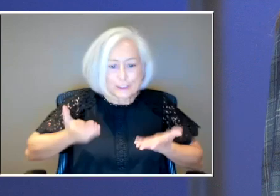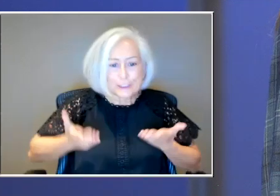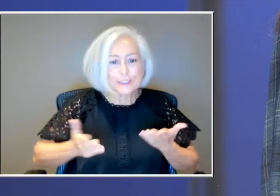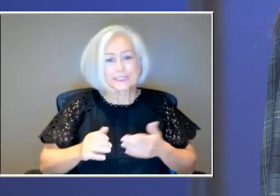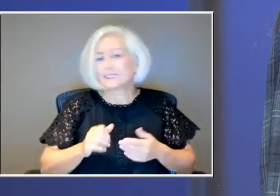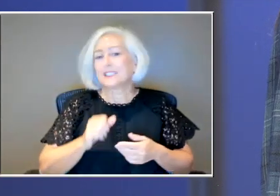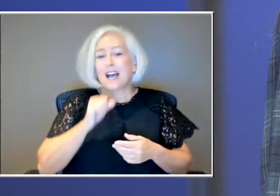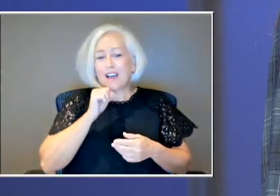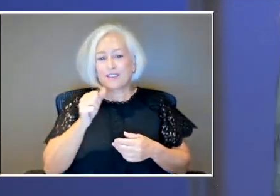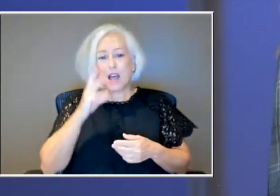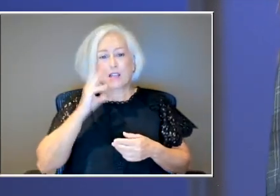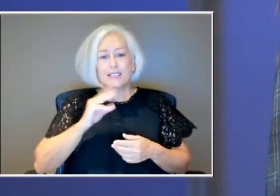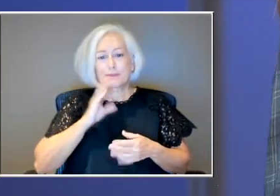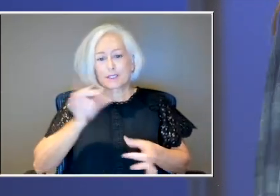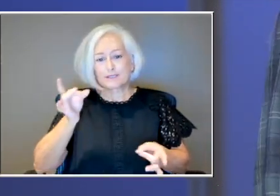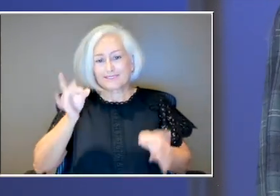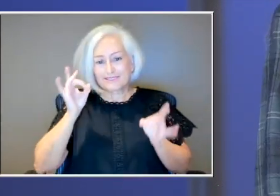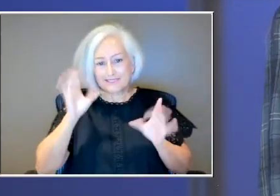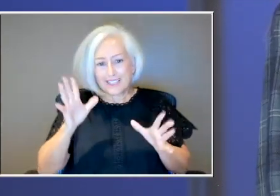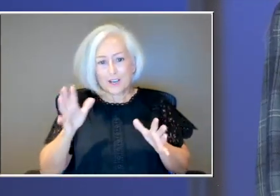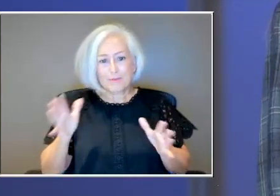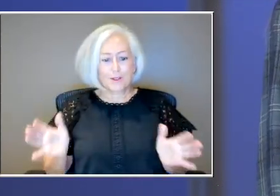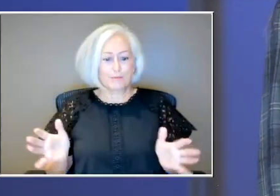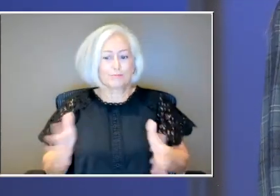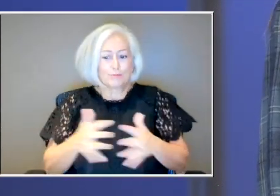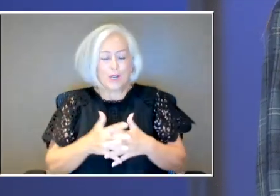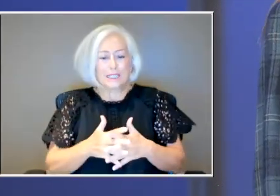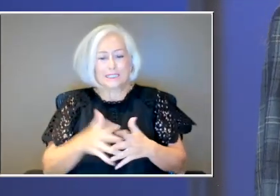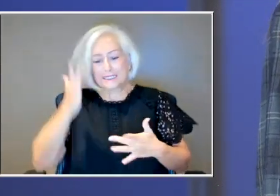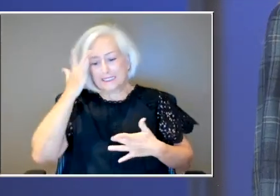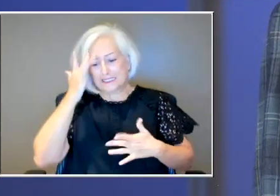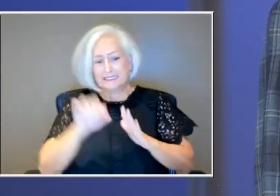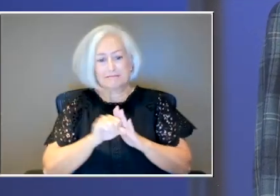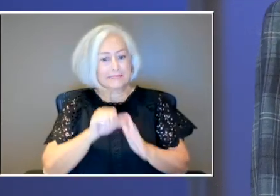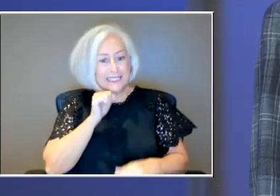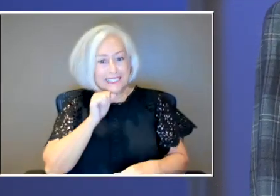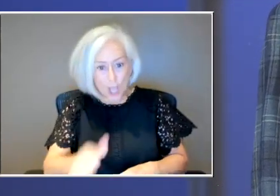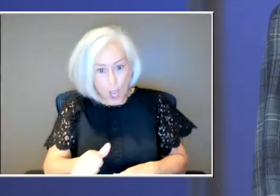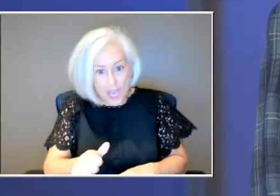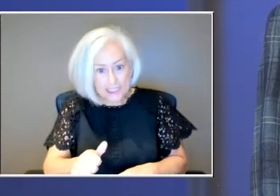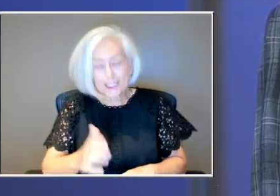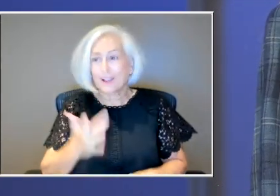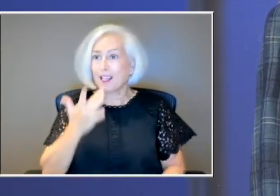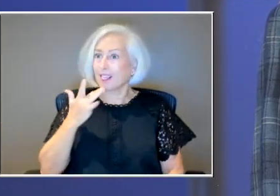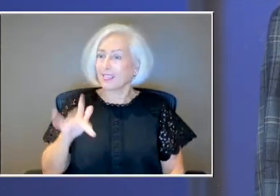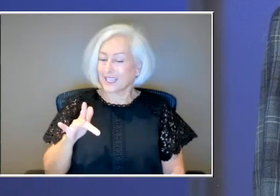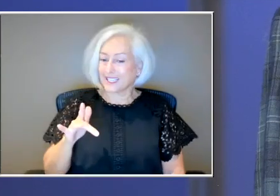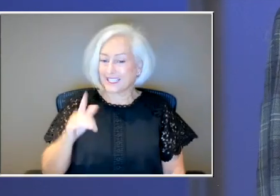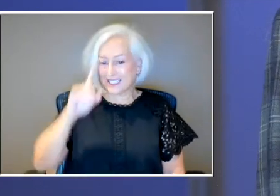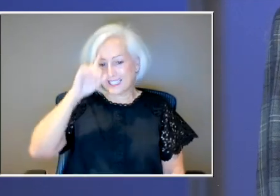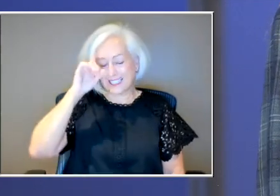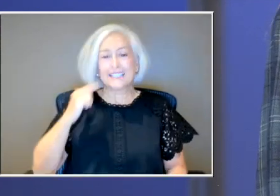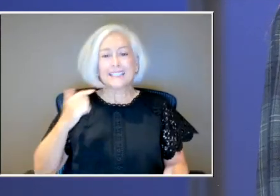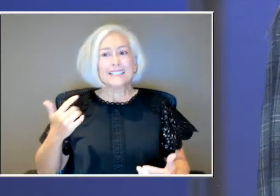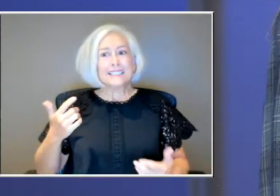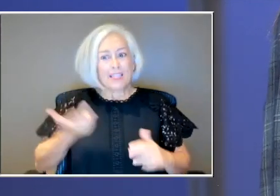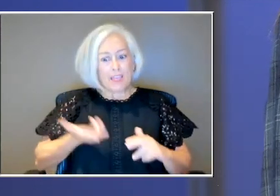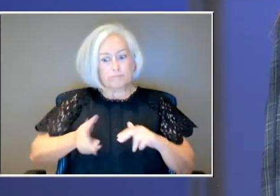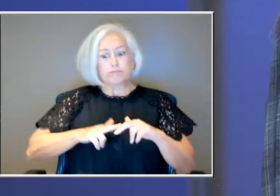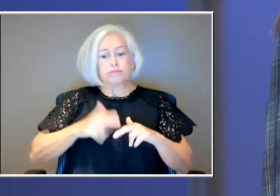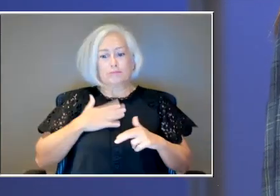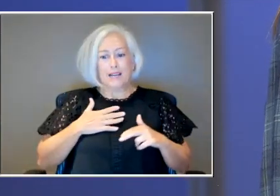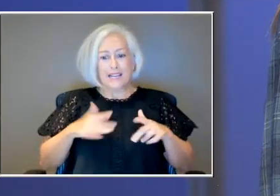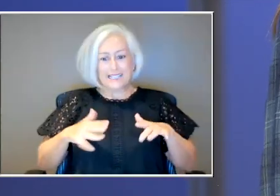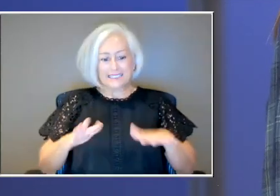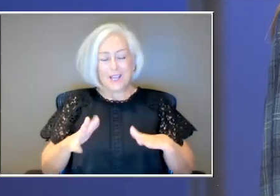pregnancy symptoms. I'm very lucky and thankful for that. So that kind of added to my anxiety, and now that we're here and we saw a healthy baby and